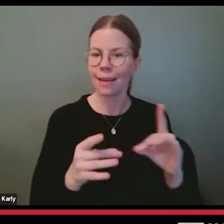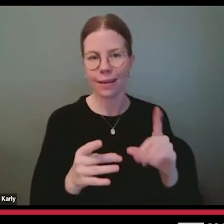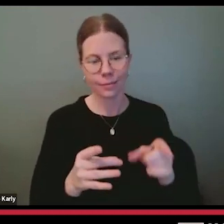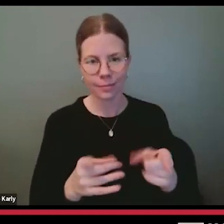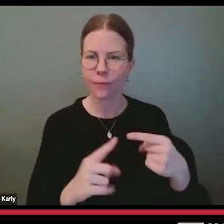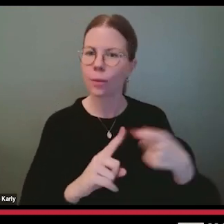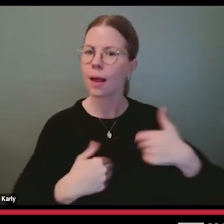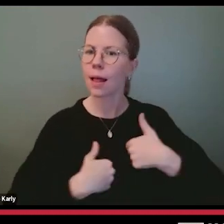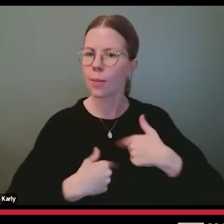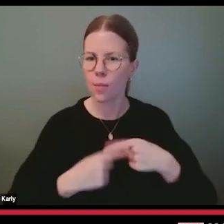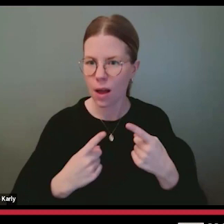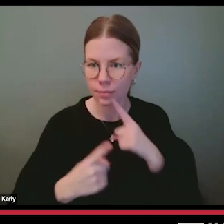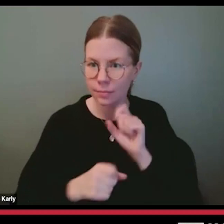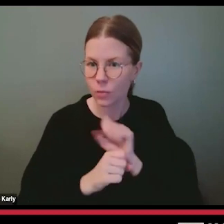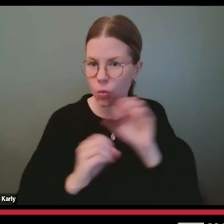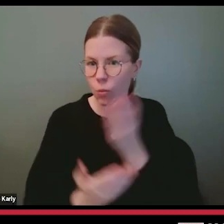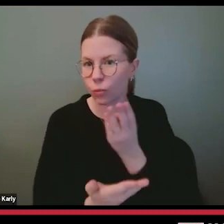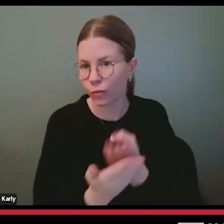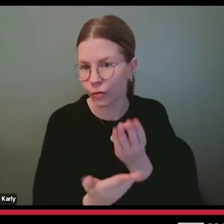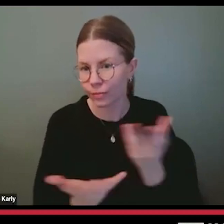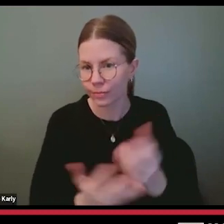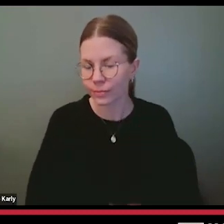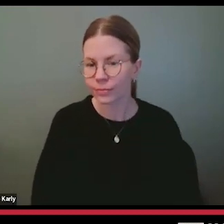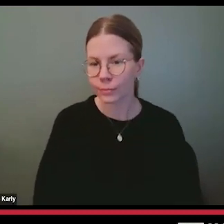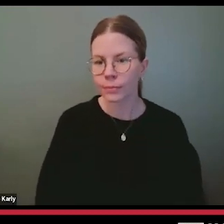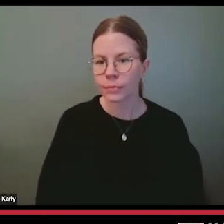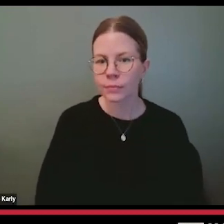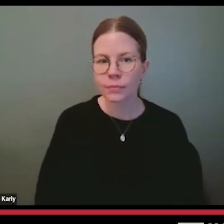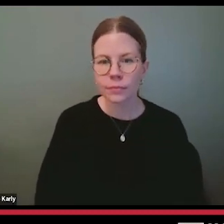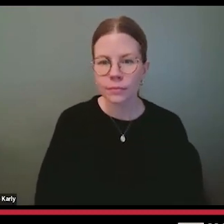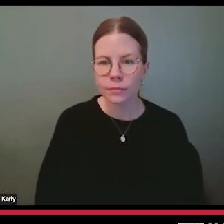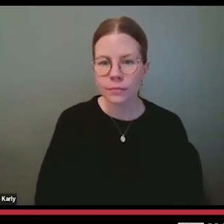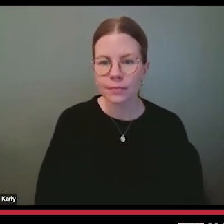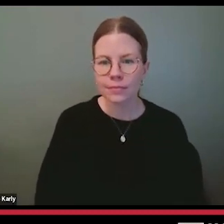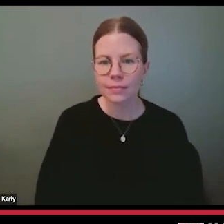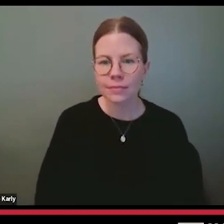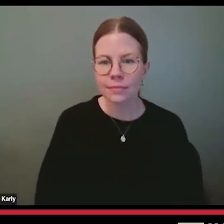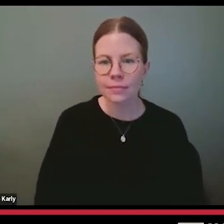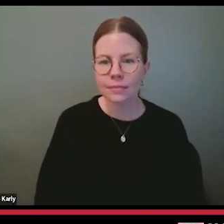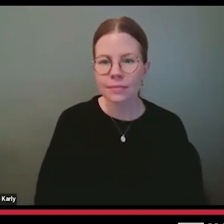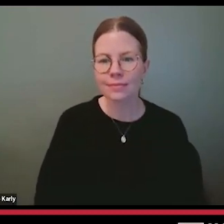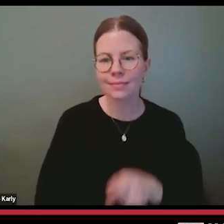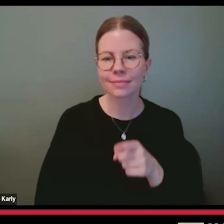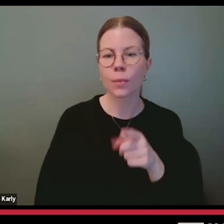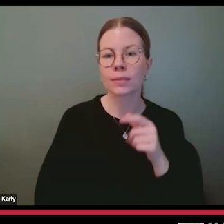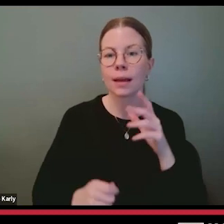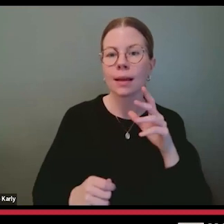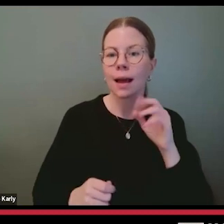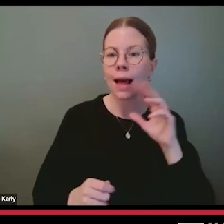Arna, I want you to know it was an accident that I accidentally moved to the slide that said what I'm not talking about while answering that